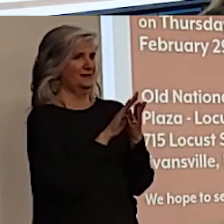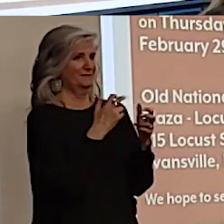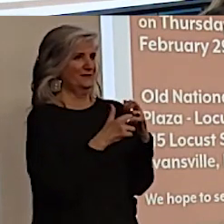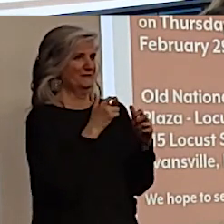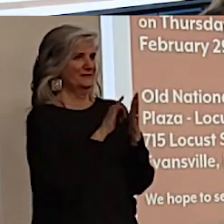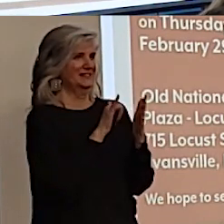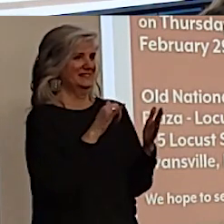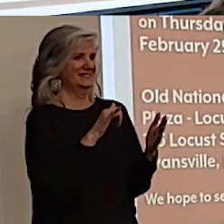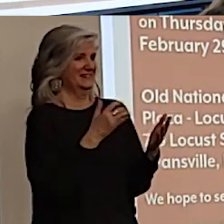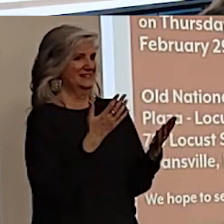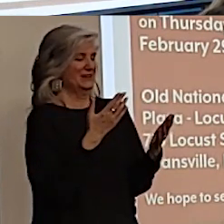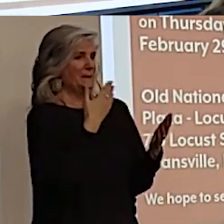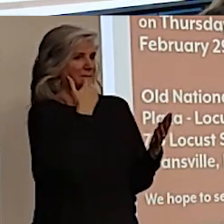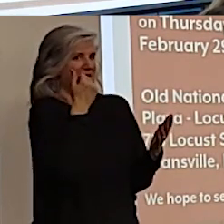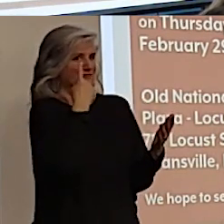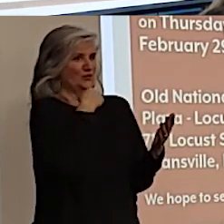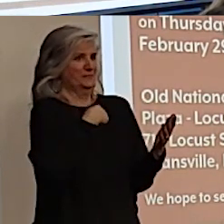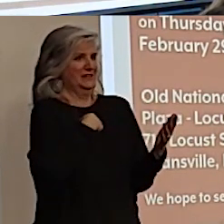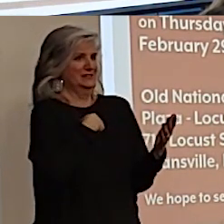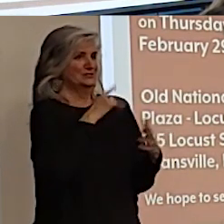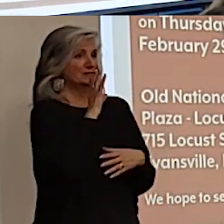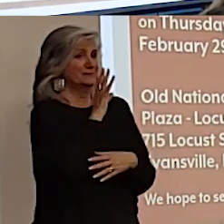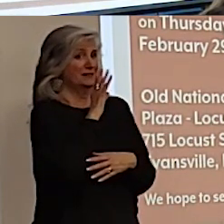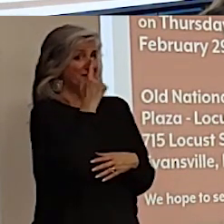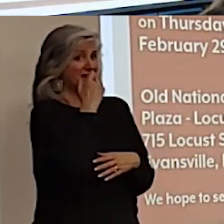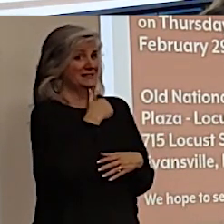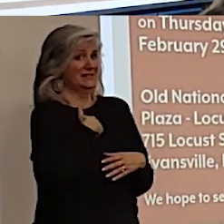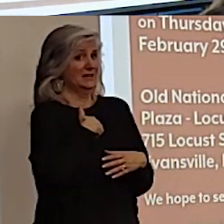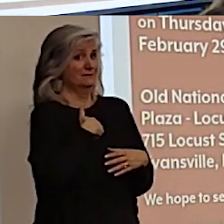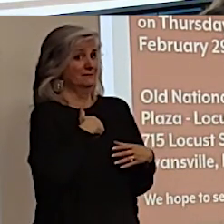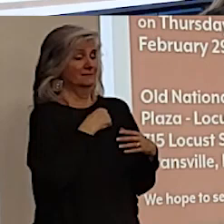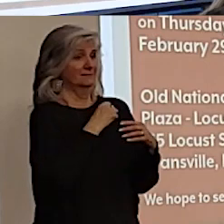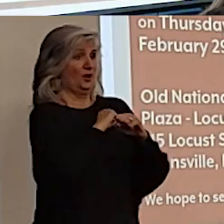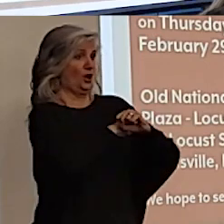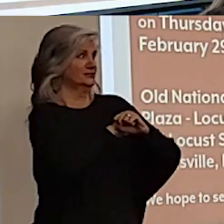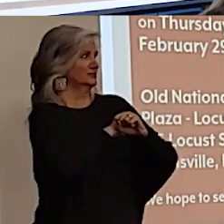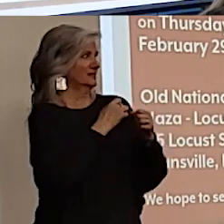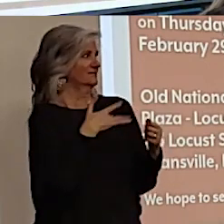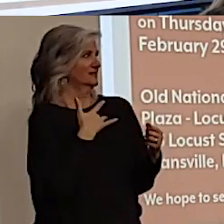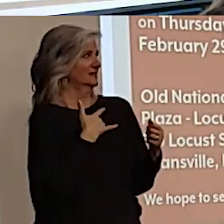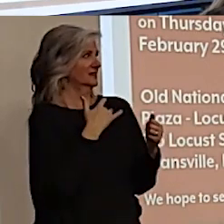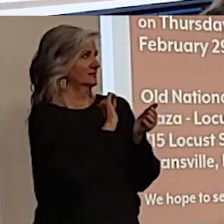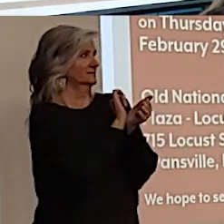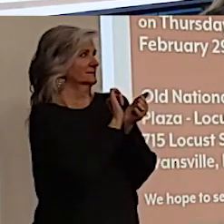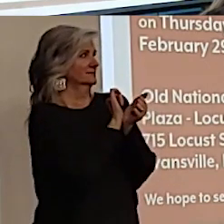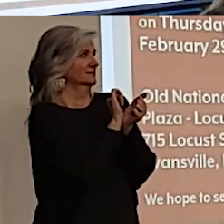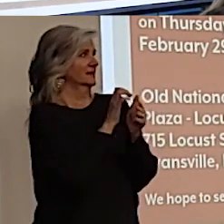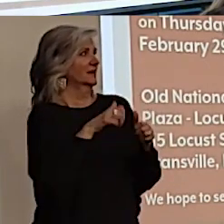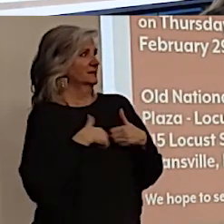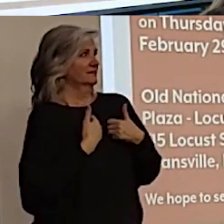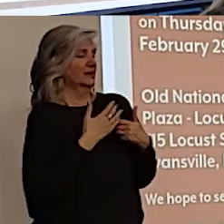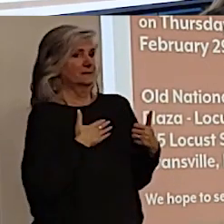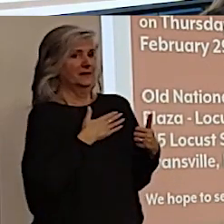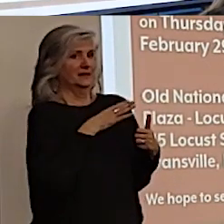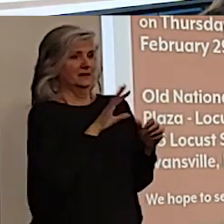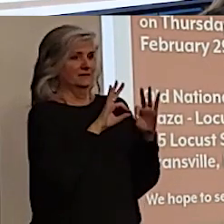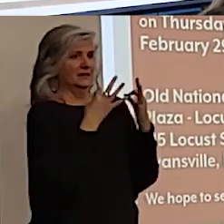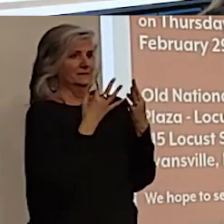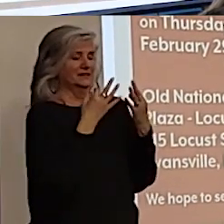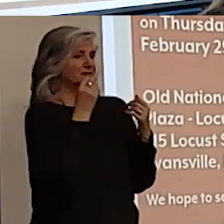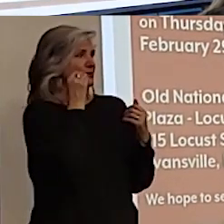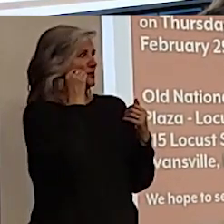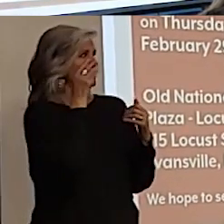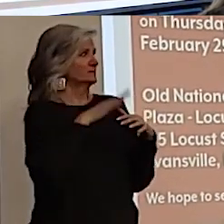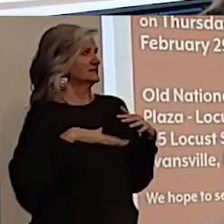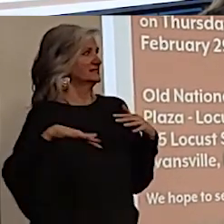What do you think my best bet is to try to speak? Because I'm hostage here. I'm living on my family's homestead. I can't